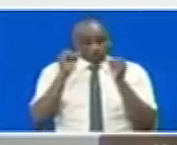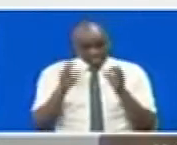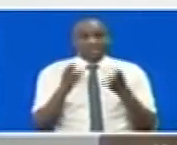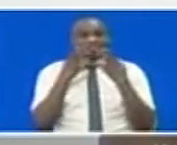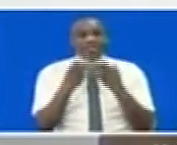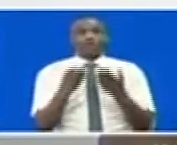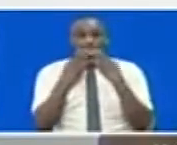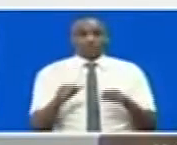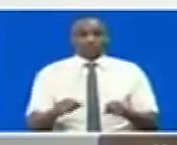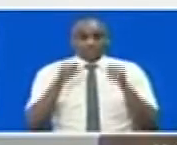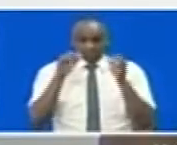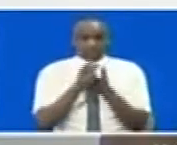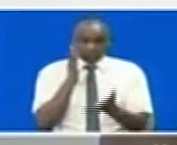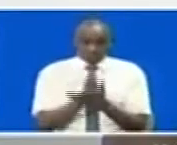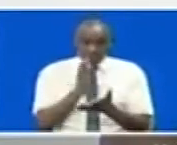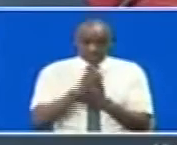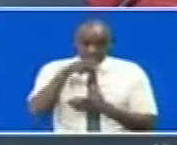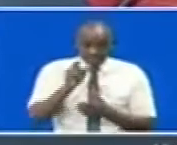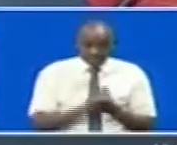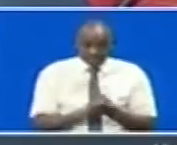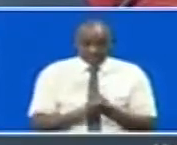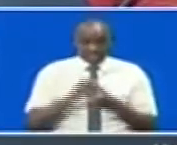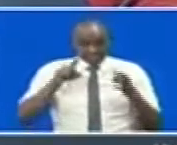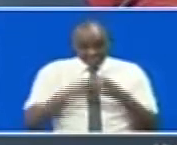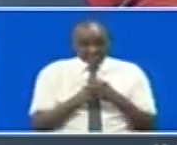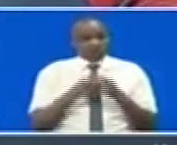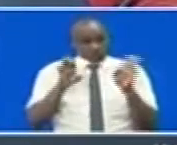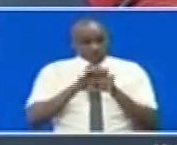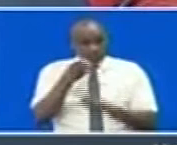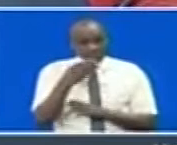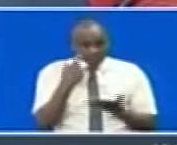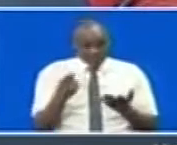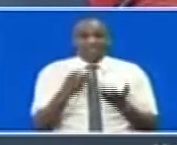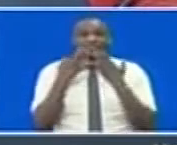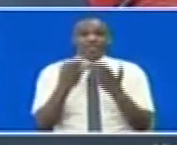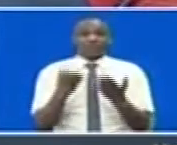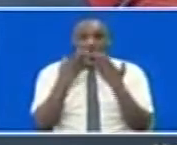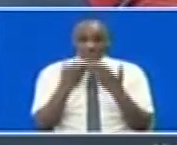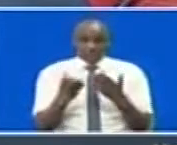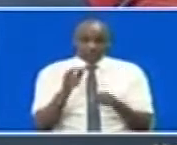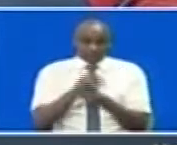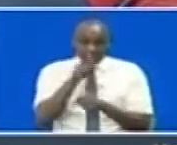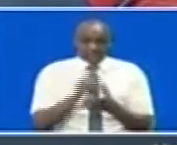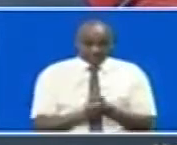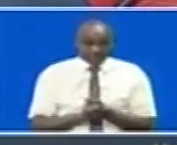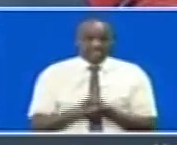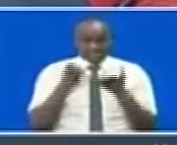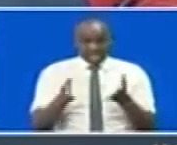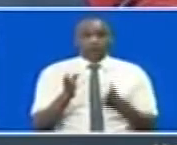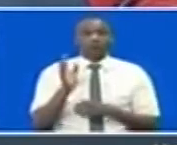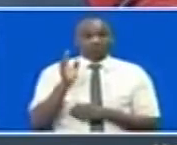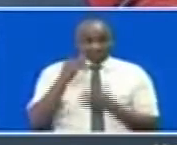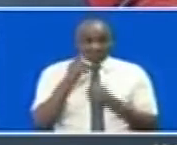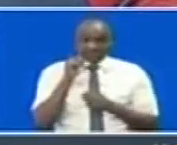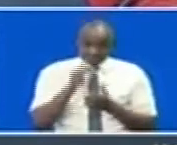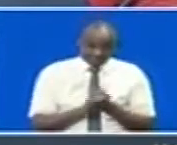thank you, Bwana Chairman, and of course is sort of starting to wrap this up a little bit, and we thank you for that, and we'll come to you for a